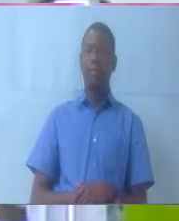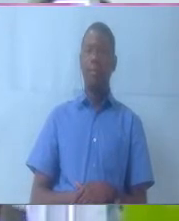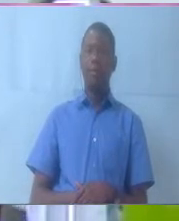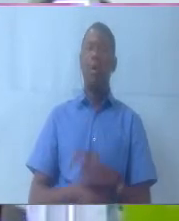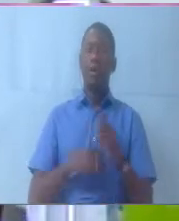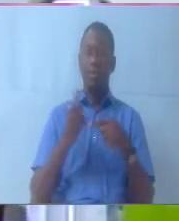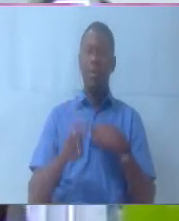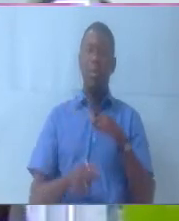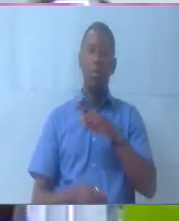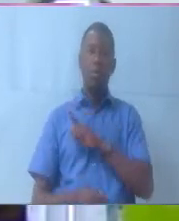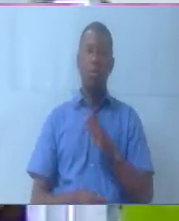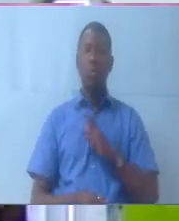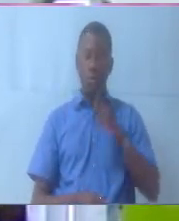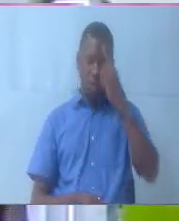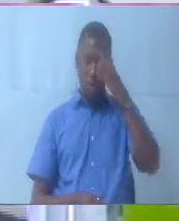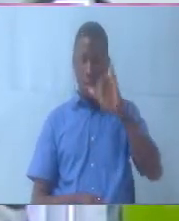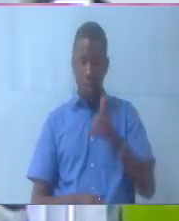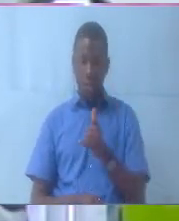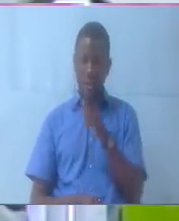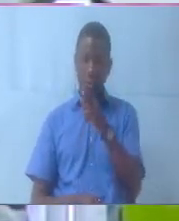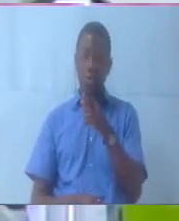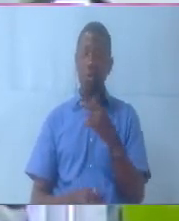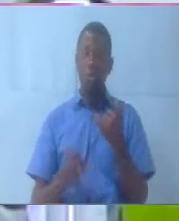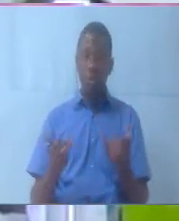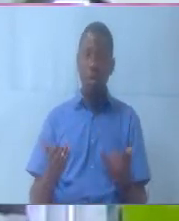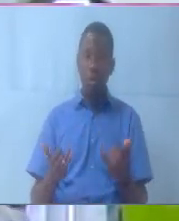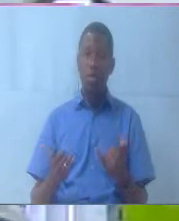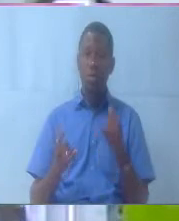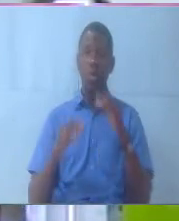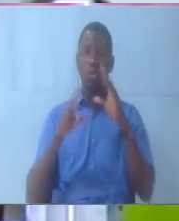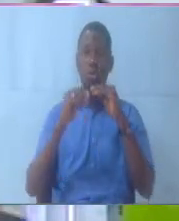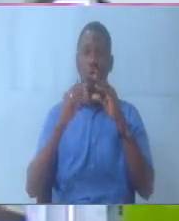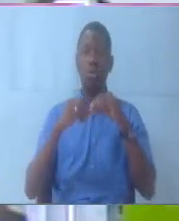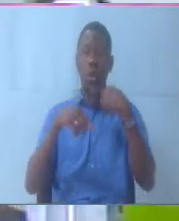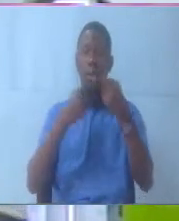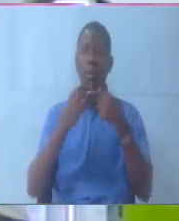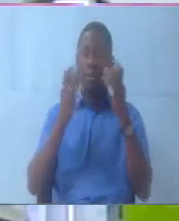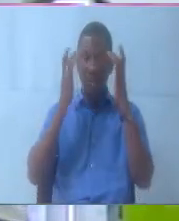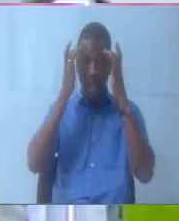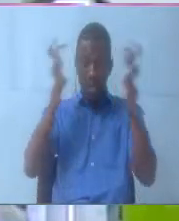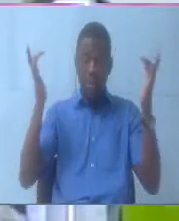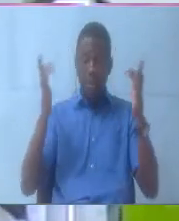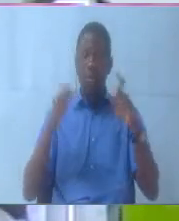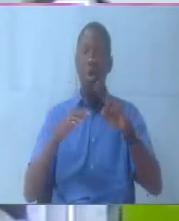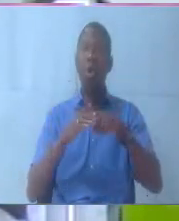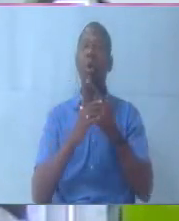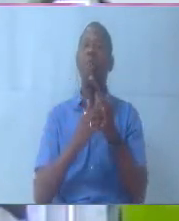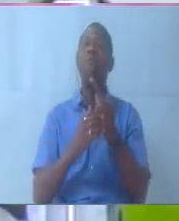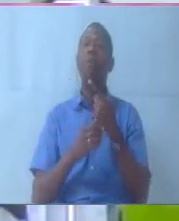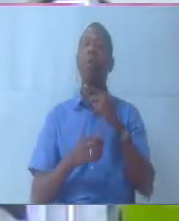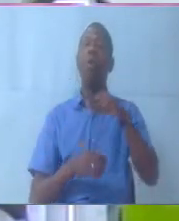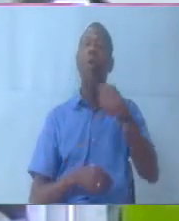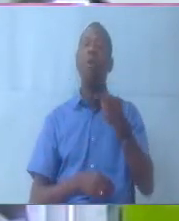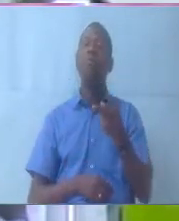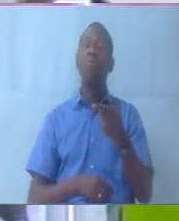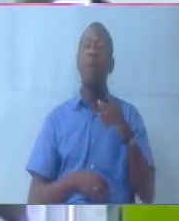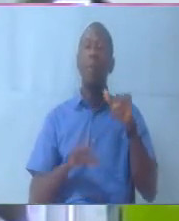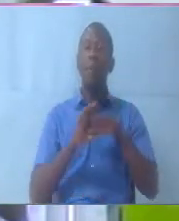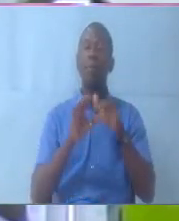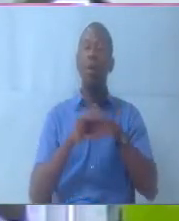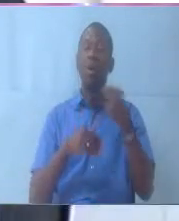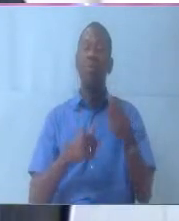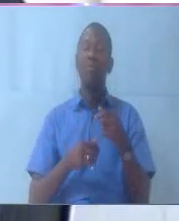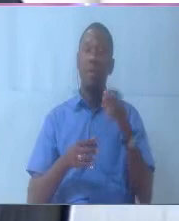agreed that you would now talk about the experiences of members of the judiciary, including